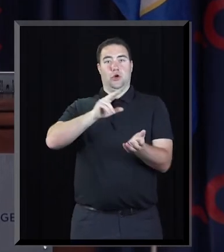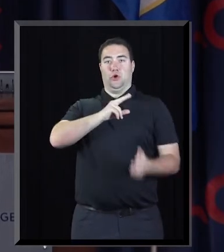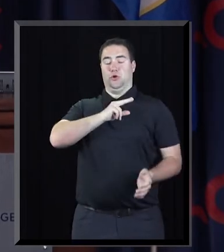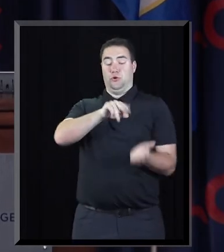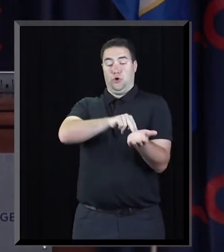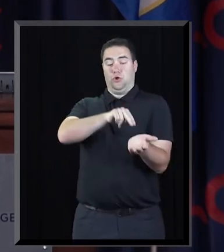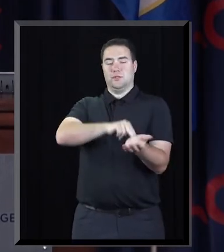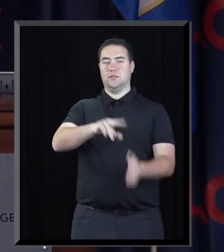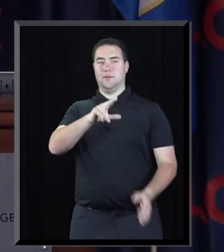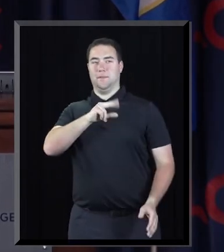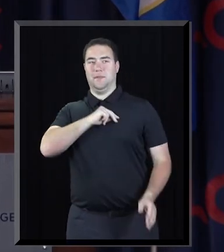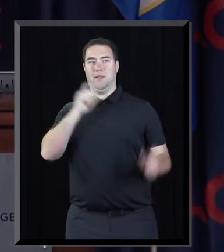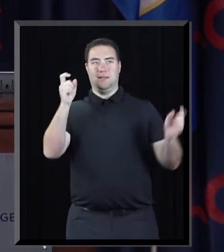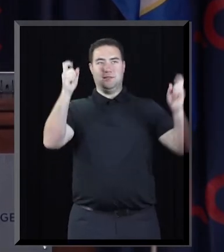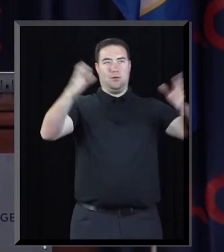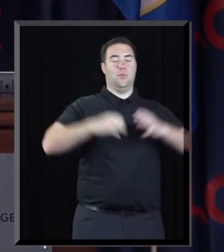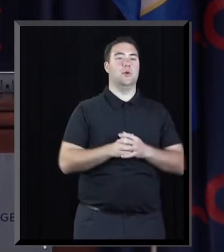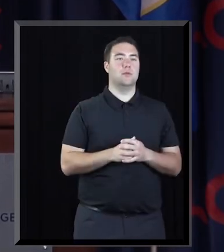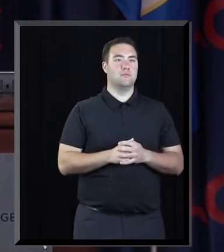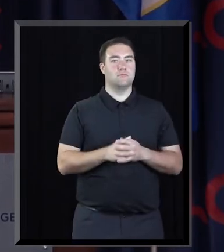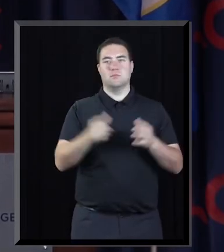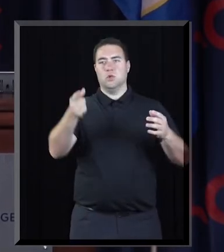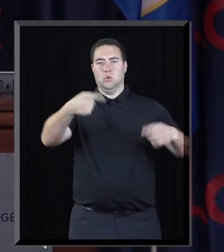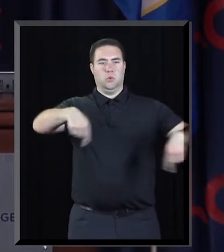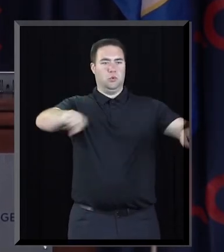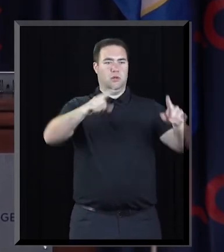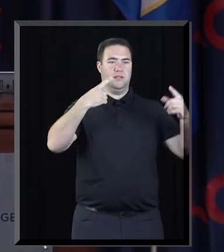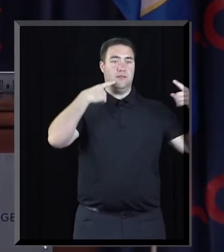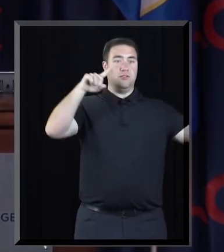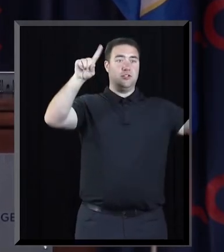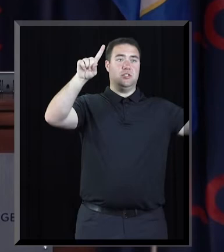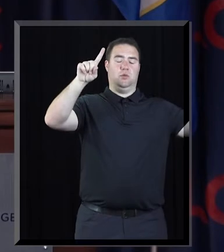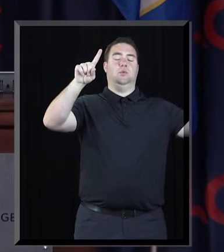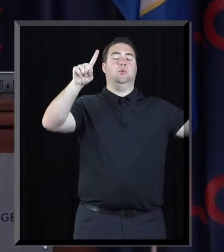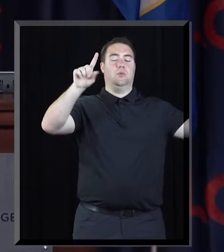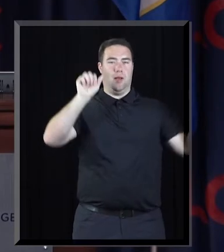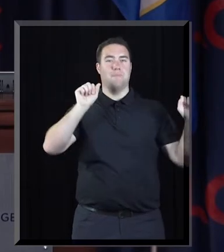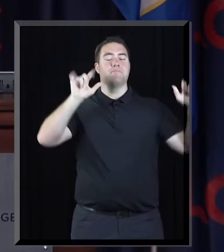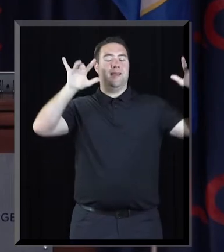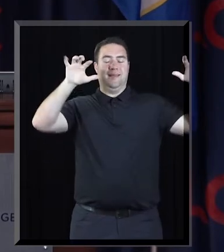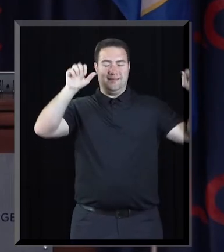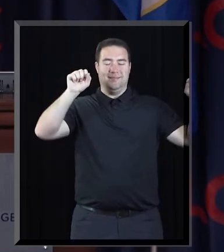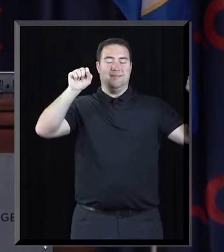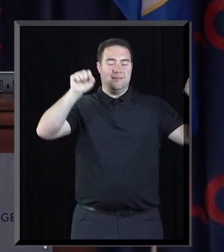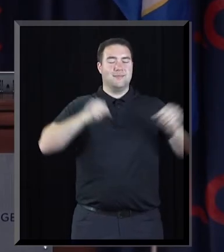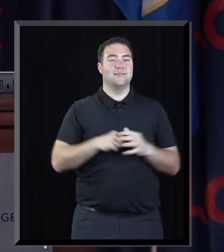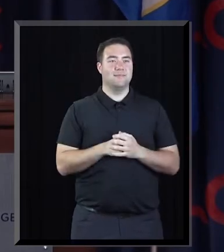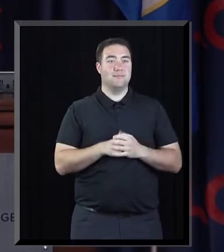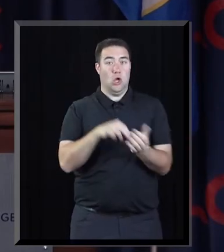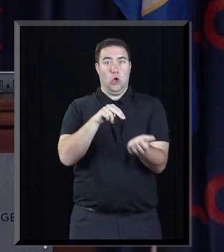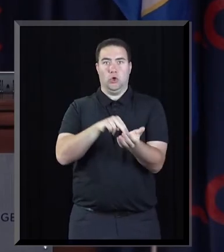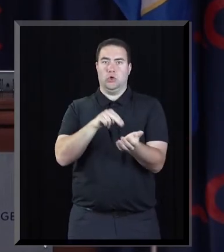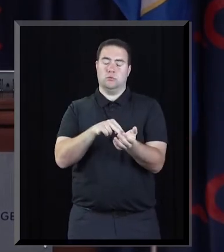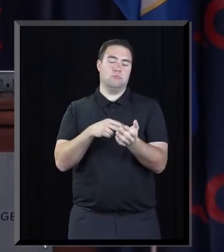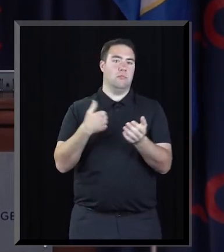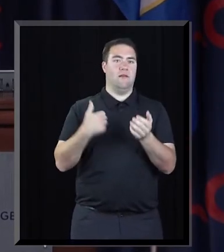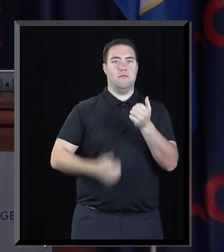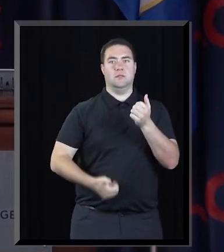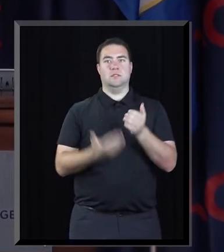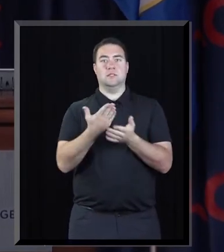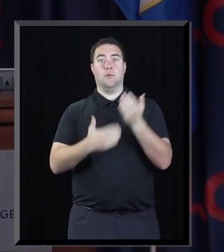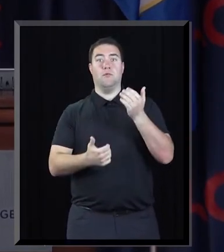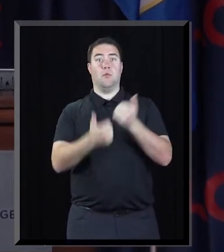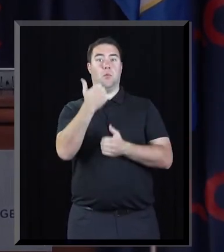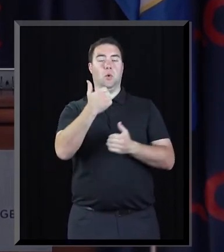What each of you has achieved is nothing short of amazing. Our nurses received some of the most rigorous education